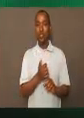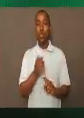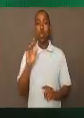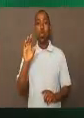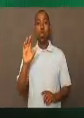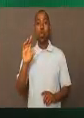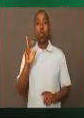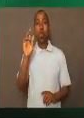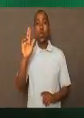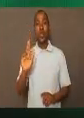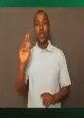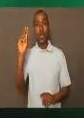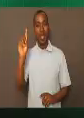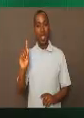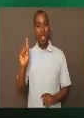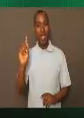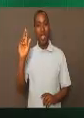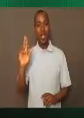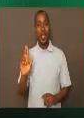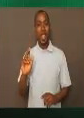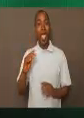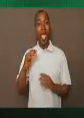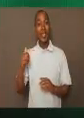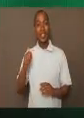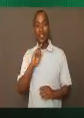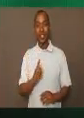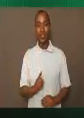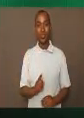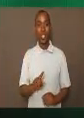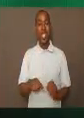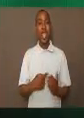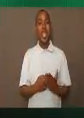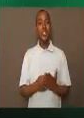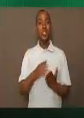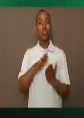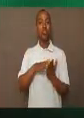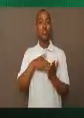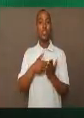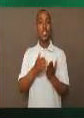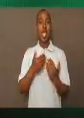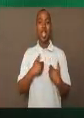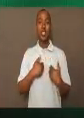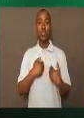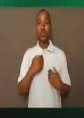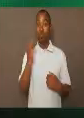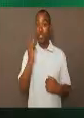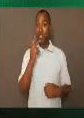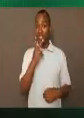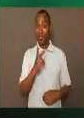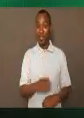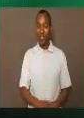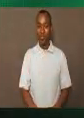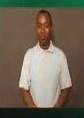arteries. They are the illuminated structure you see in the image.